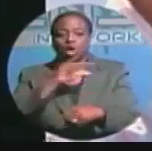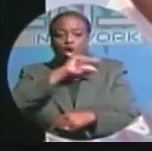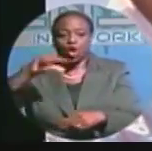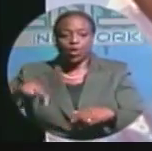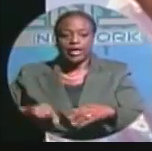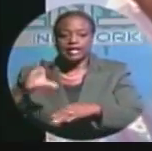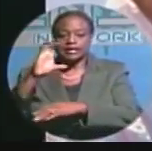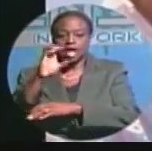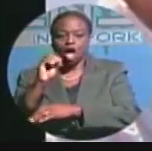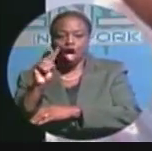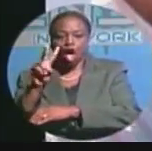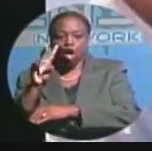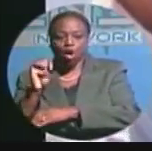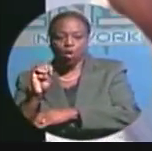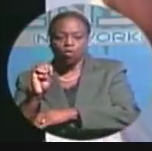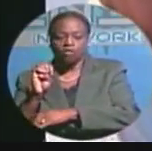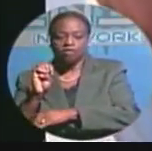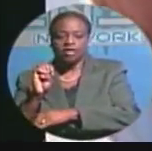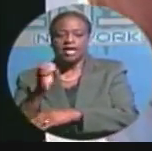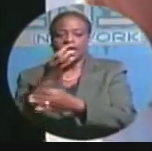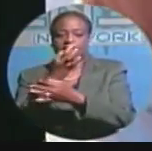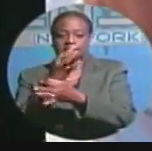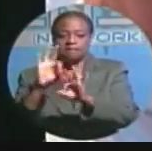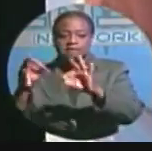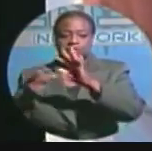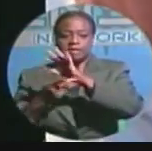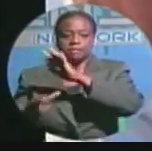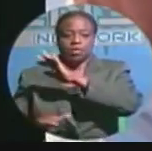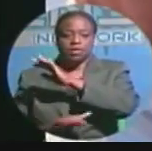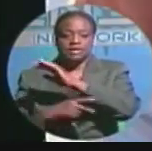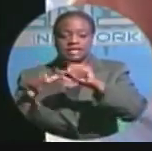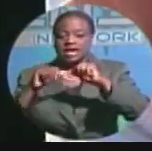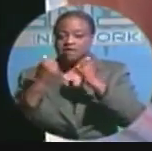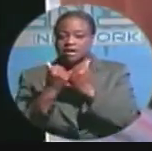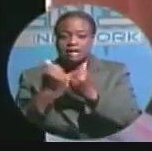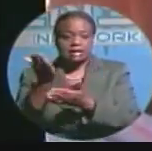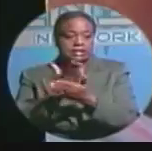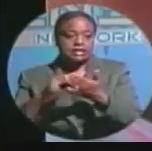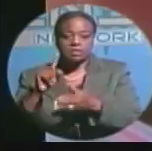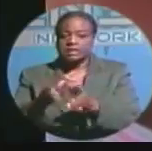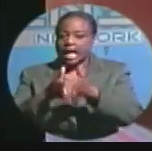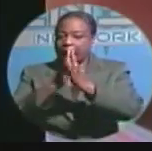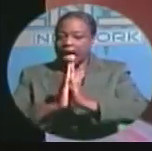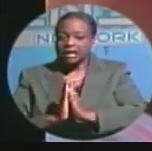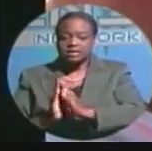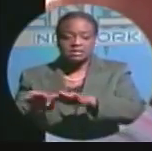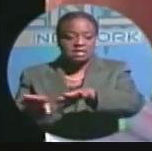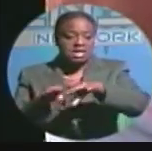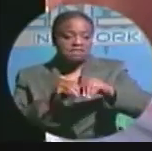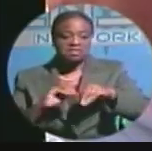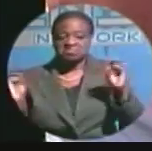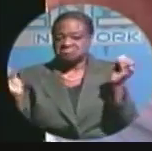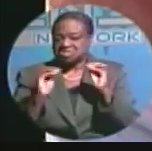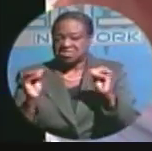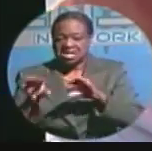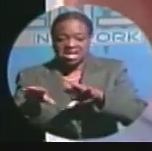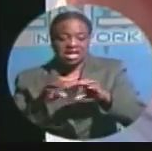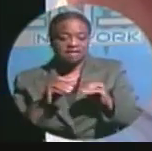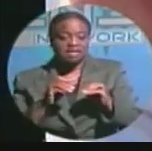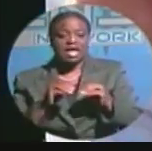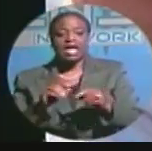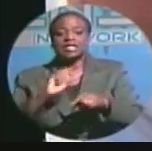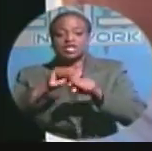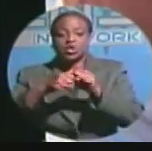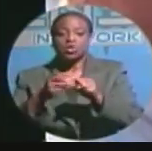in the Freeport area, where someone was asked to leave, didn't leave, and the sea just kept on rising and up